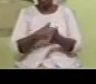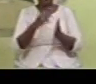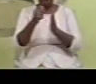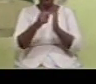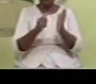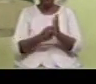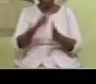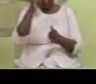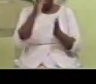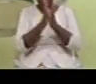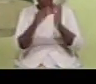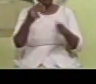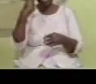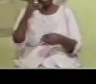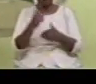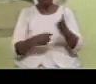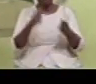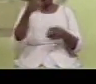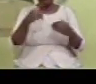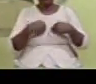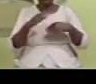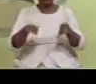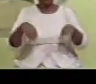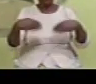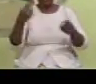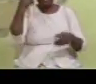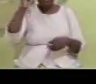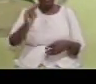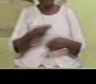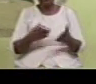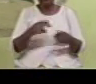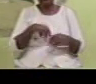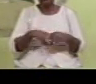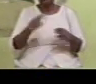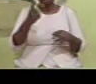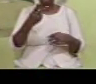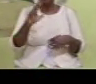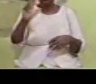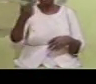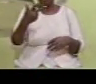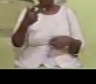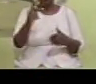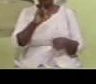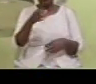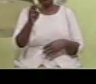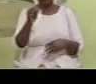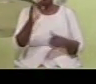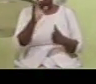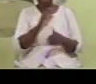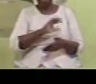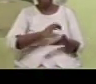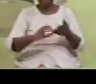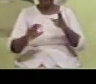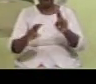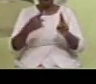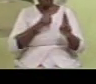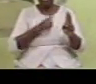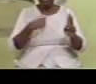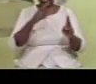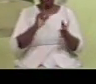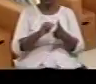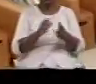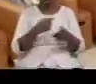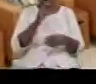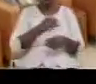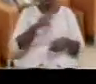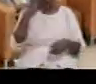provided for us there. Third John, in verse 2, the Bible says the Lord is telling us through Apostle Paul, "Behold, I